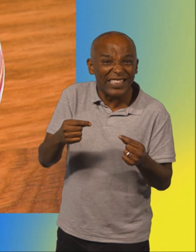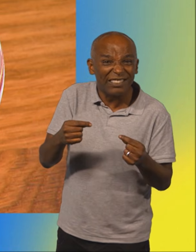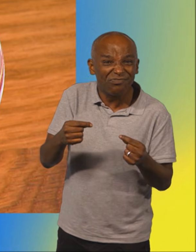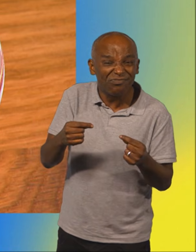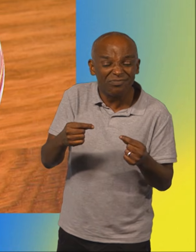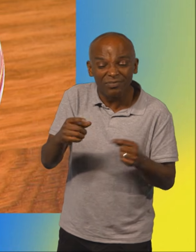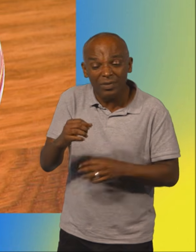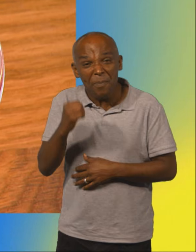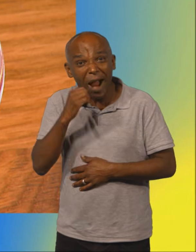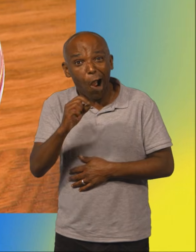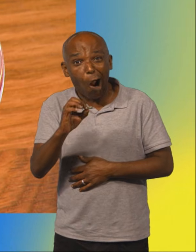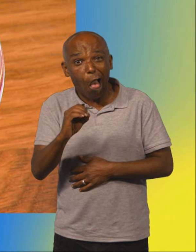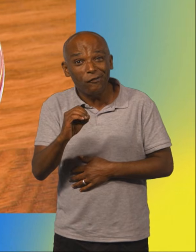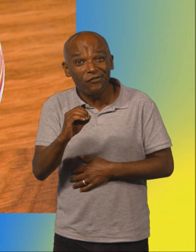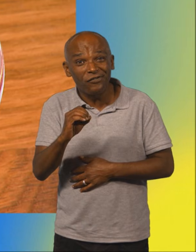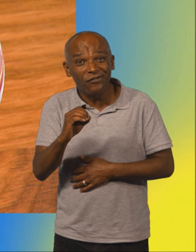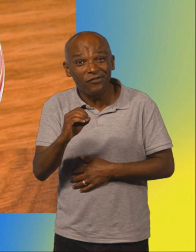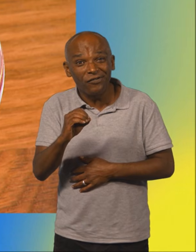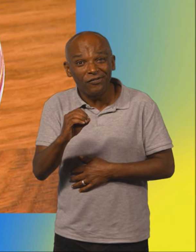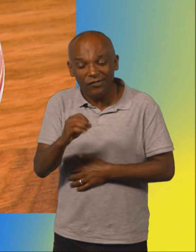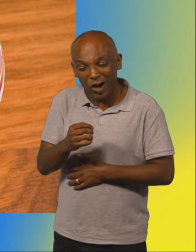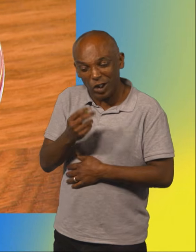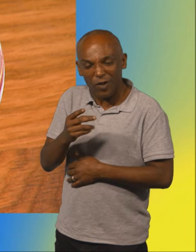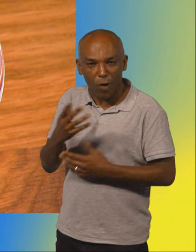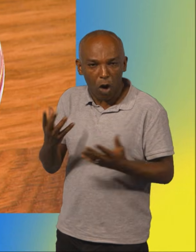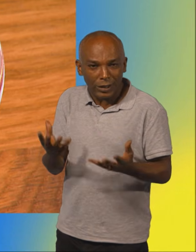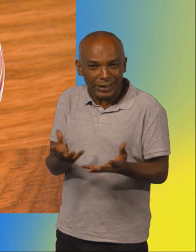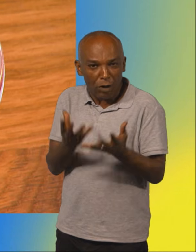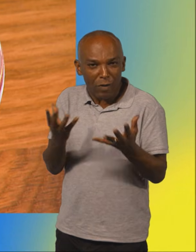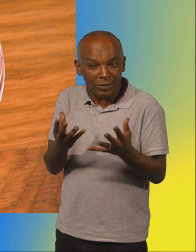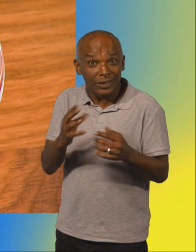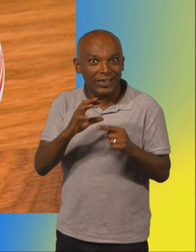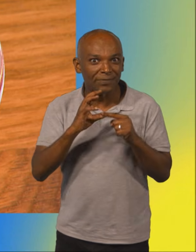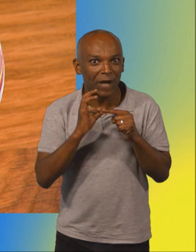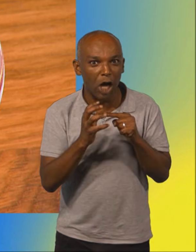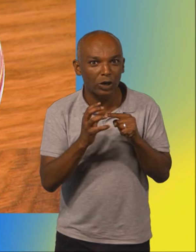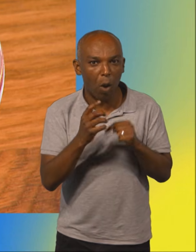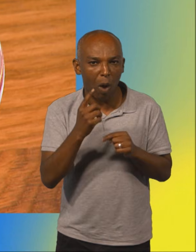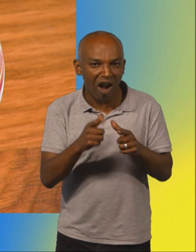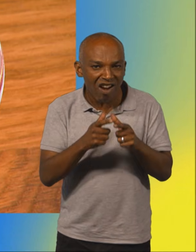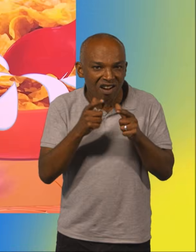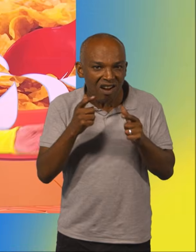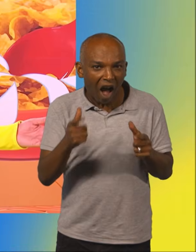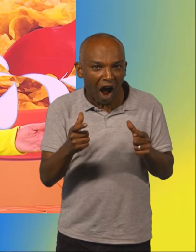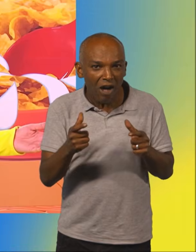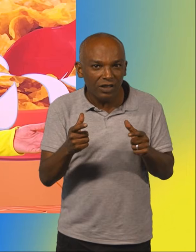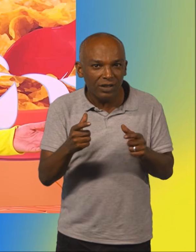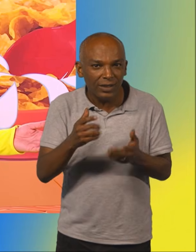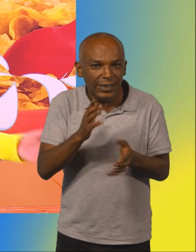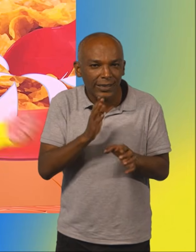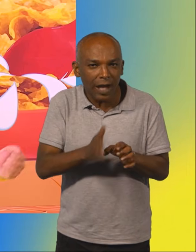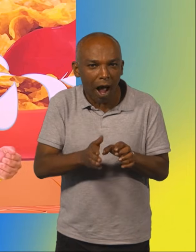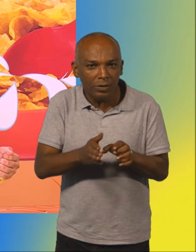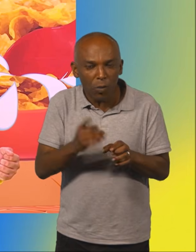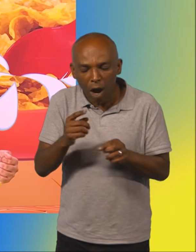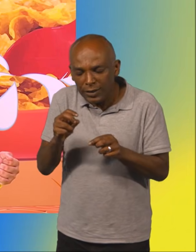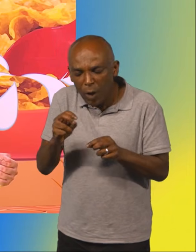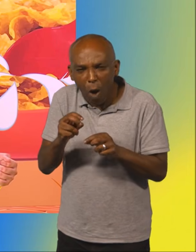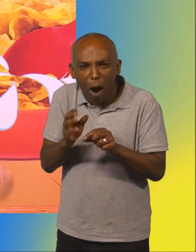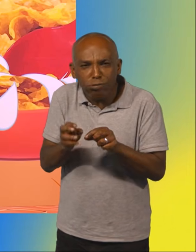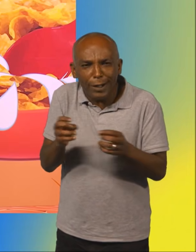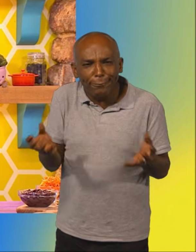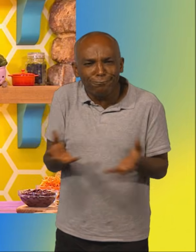tomatoes. 1 large one sliced, and a couple of small cherry tomatoes for decoration. That's everything, Jen. Let's